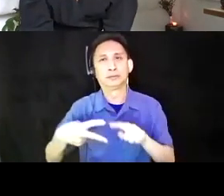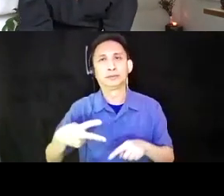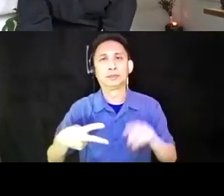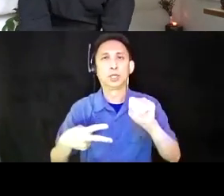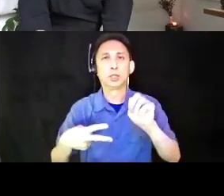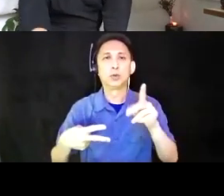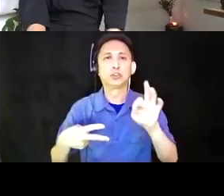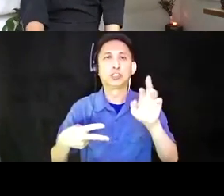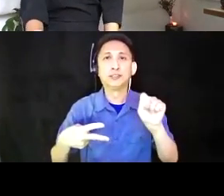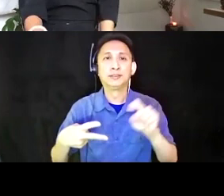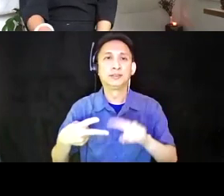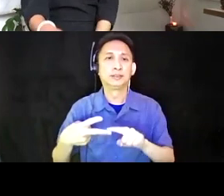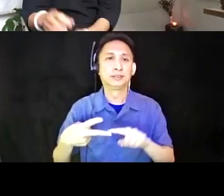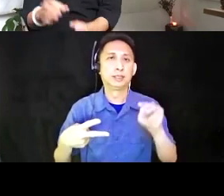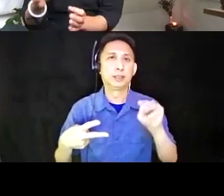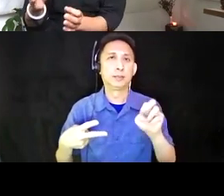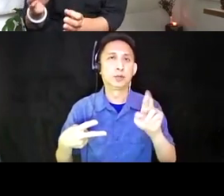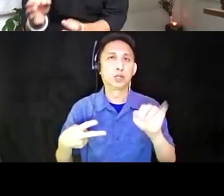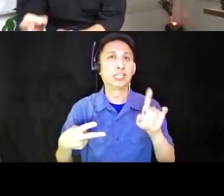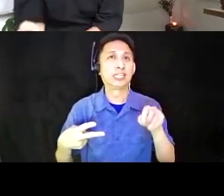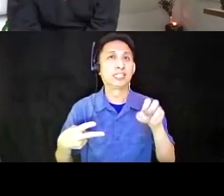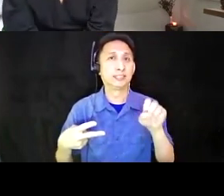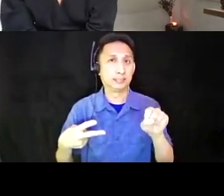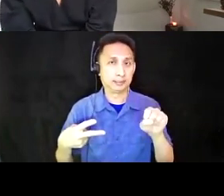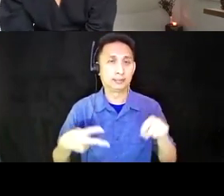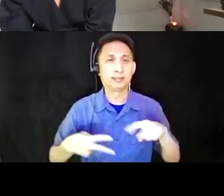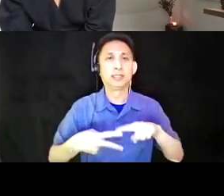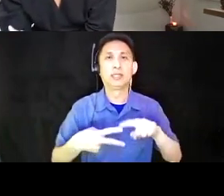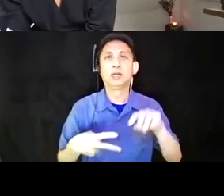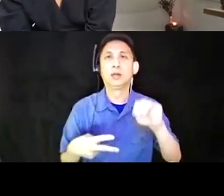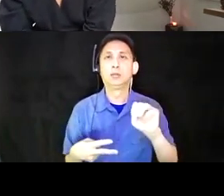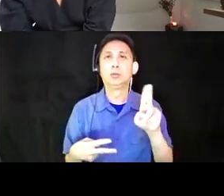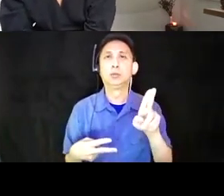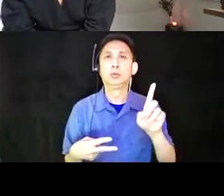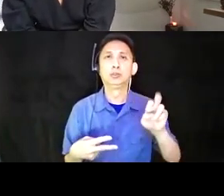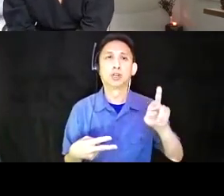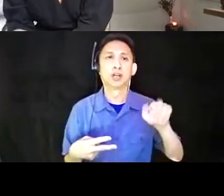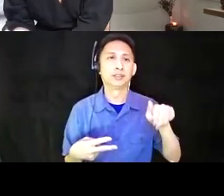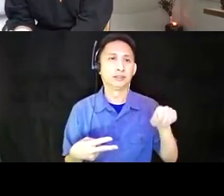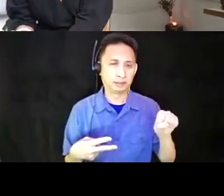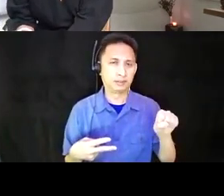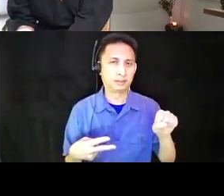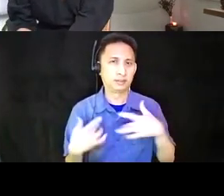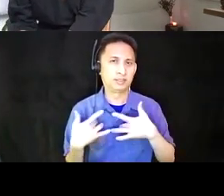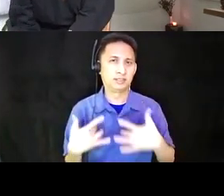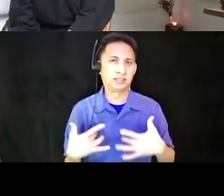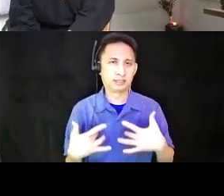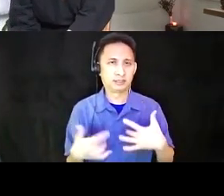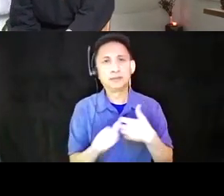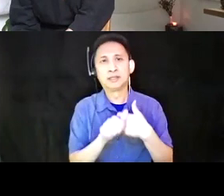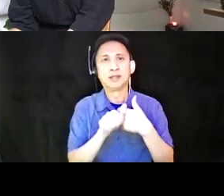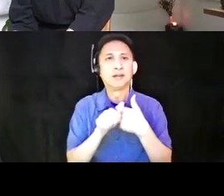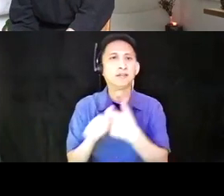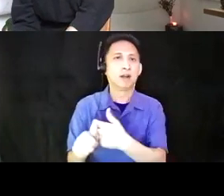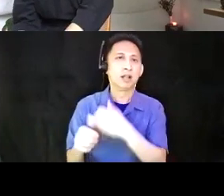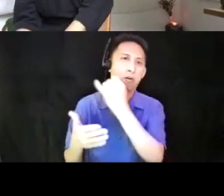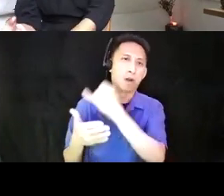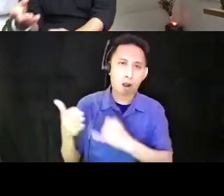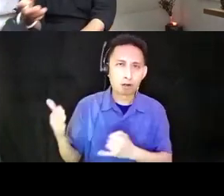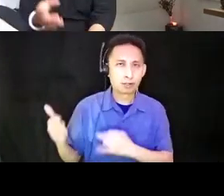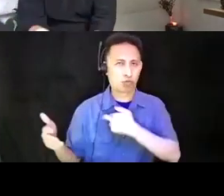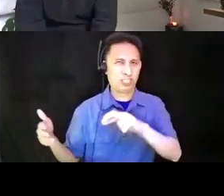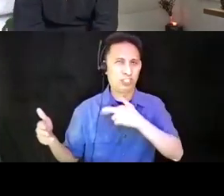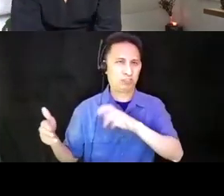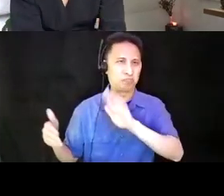meridians. And mudras, which usually have been recorded in religious art, and this is one way that